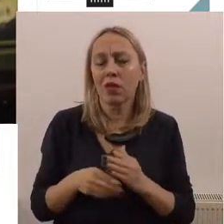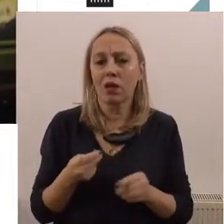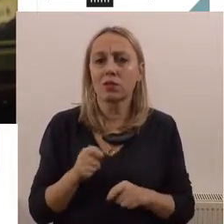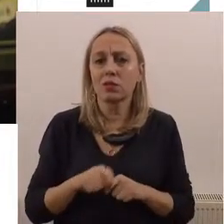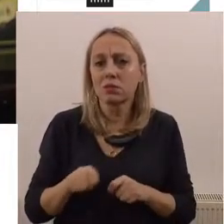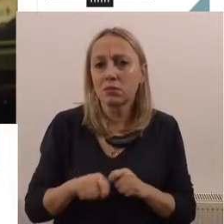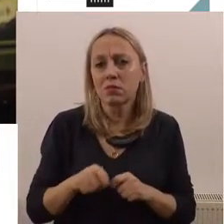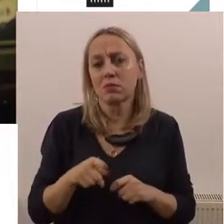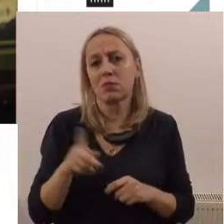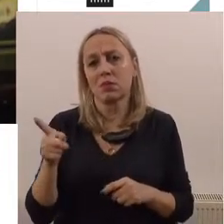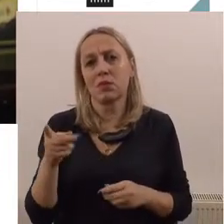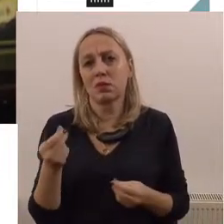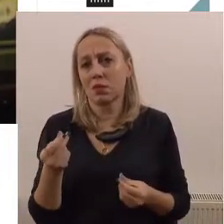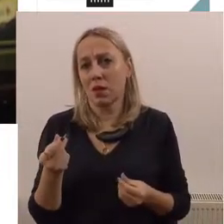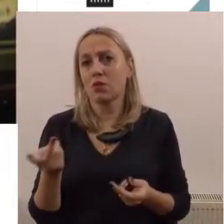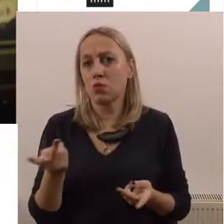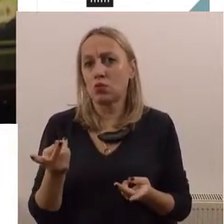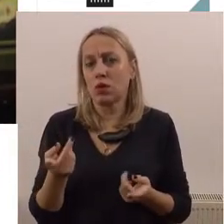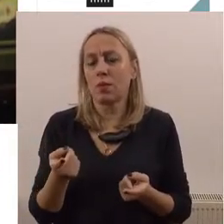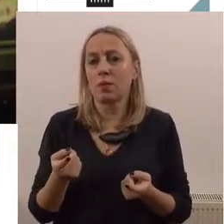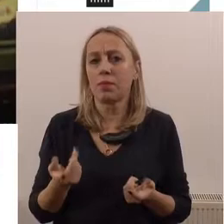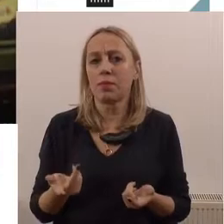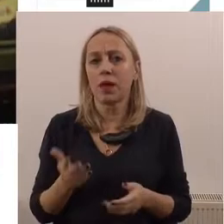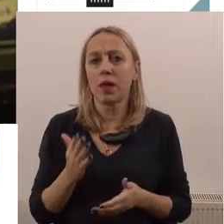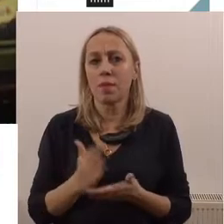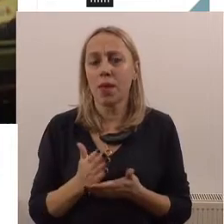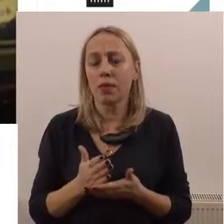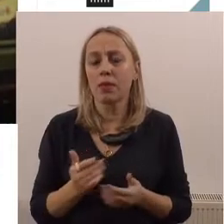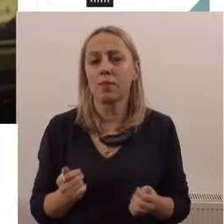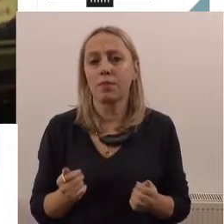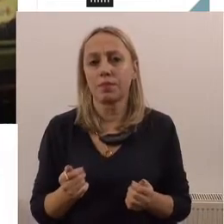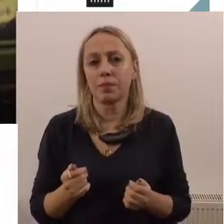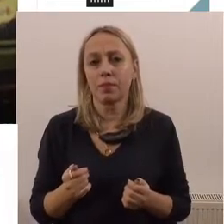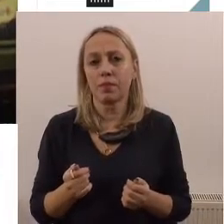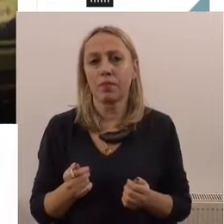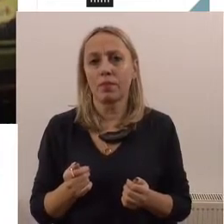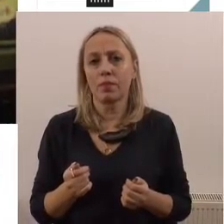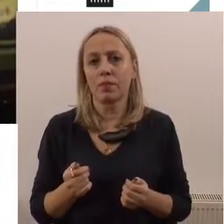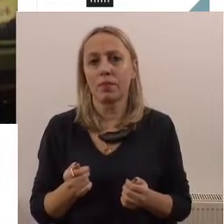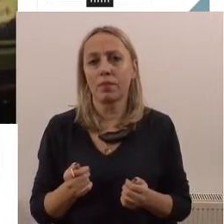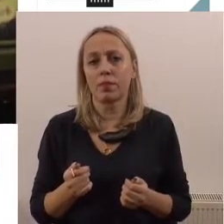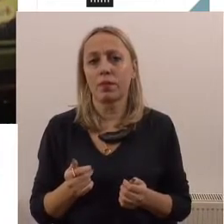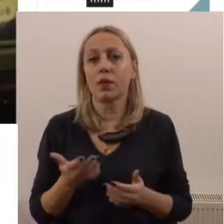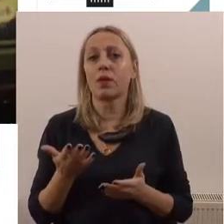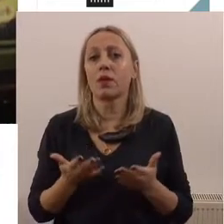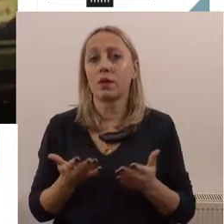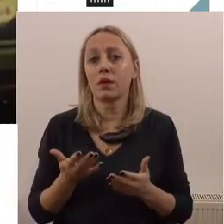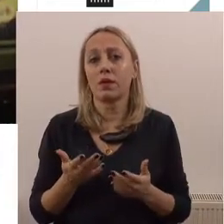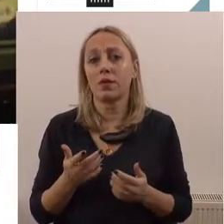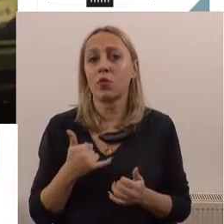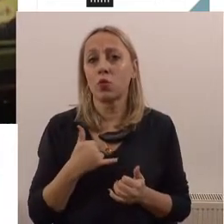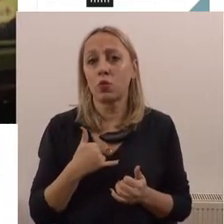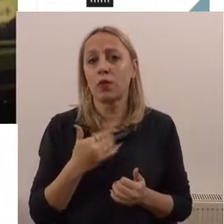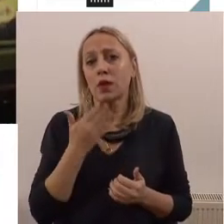which as a result leads to the need for